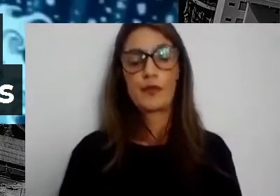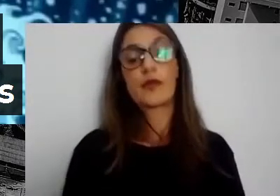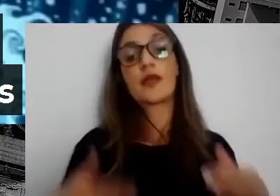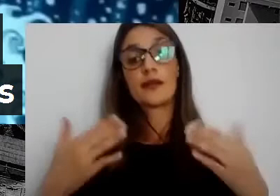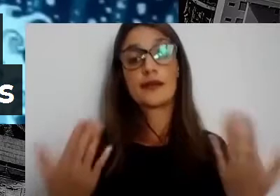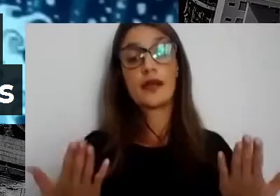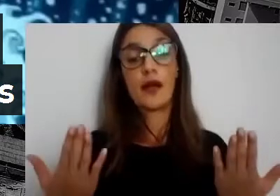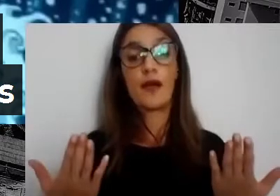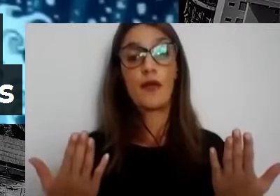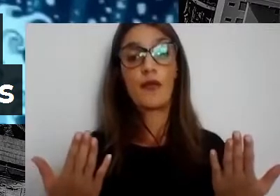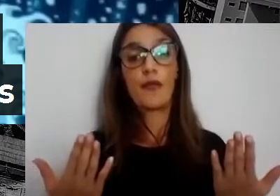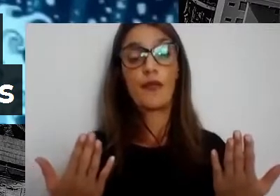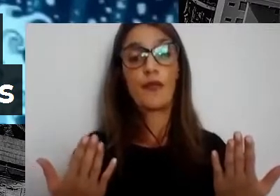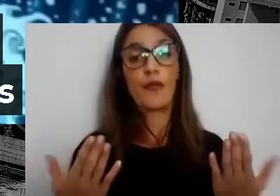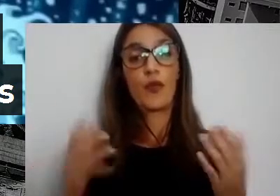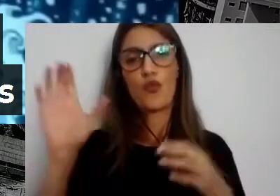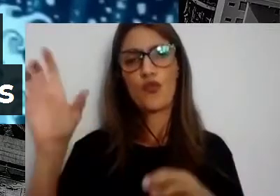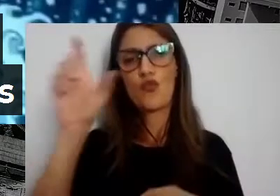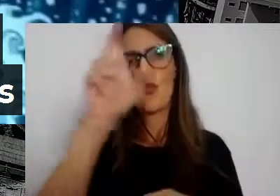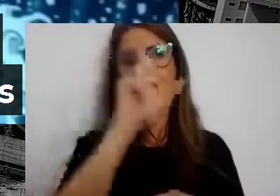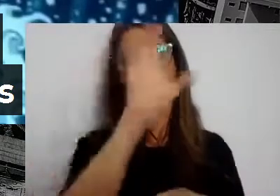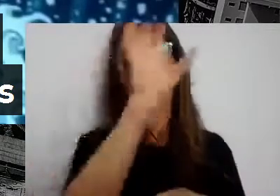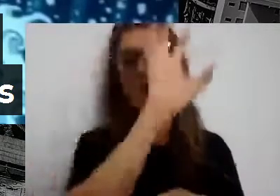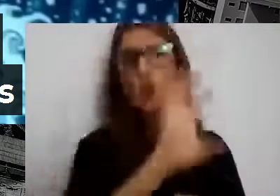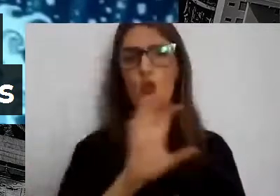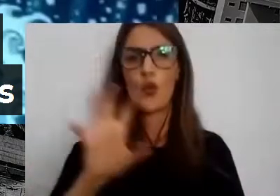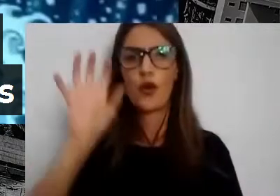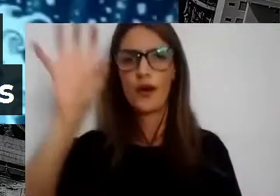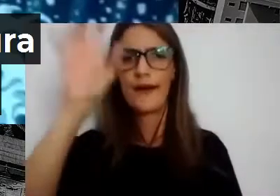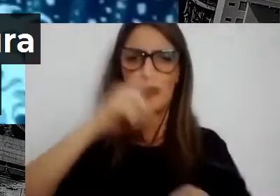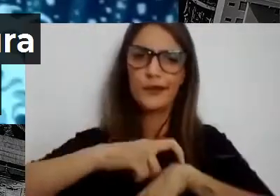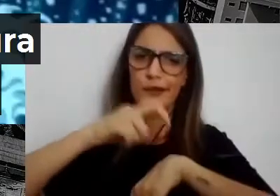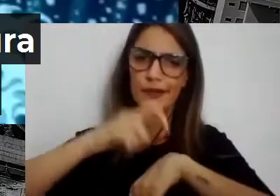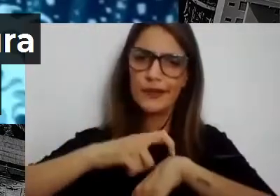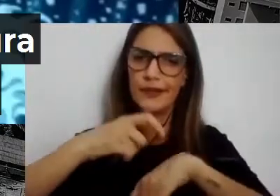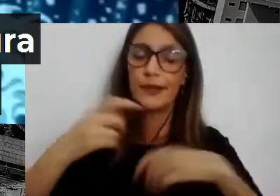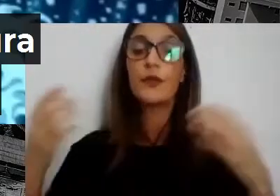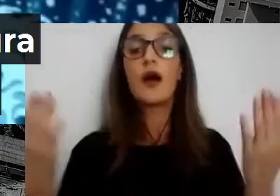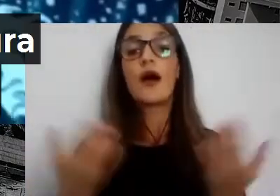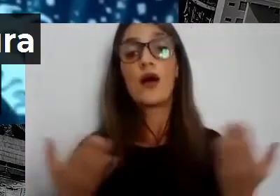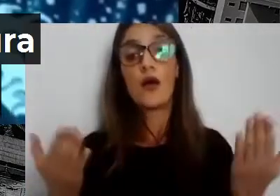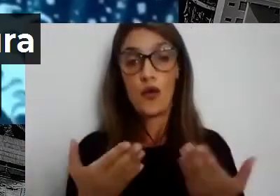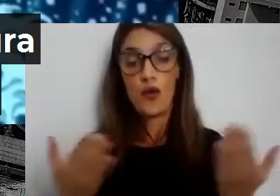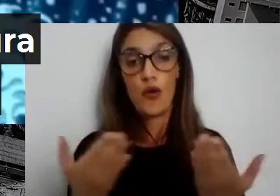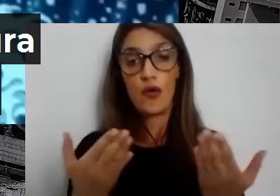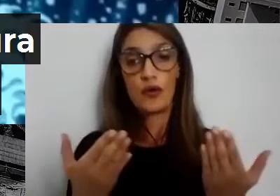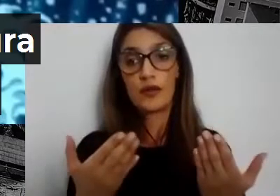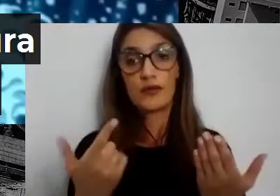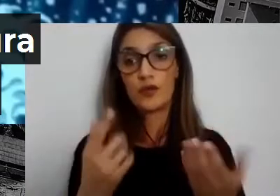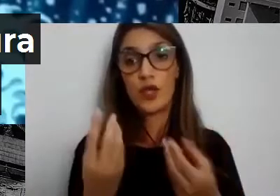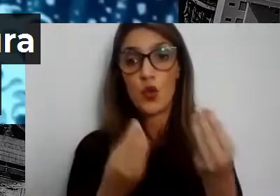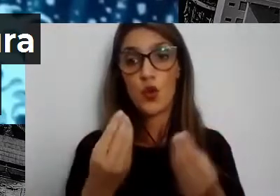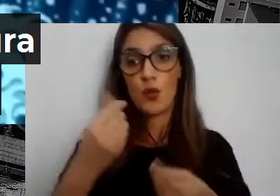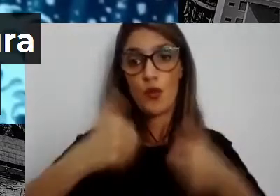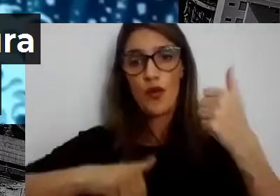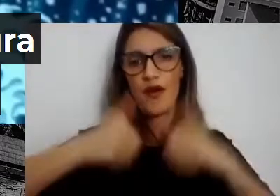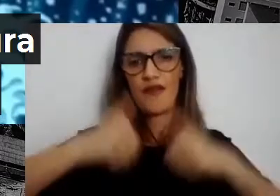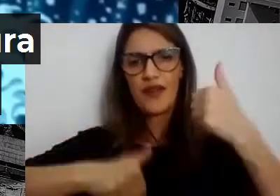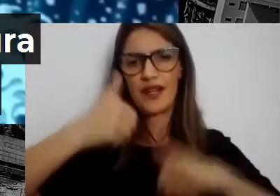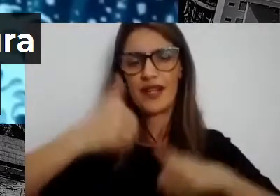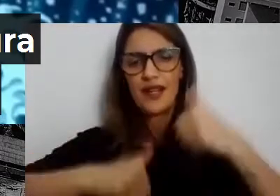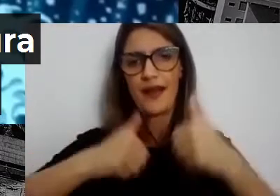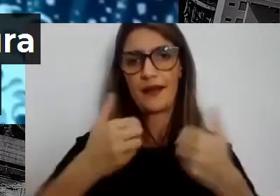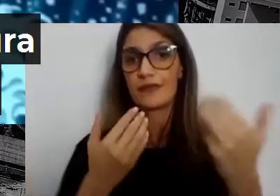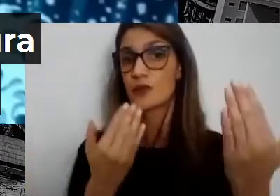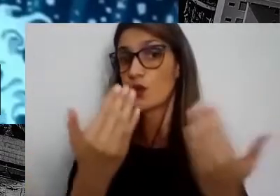timeline that you're looking at. And right now, we do not have common ways that we're assessing that comparatively to gray infrastructure. And until stakeholders